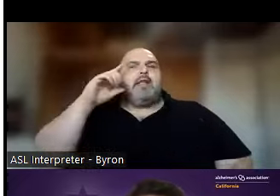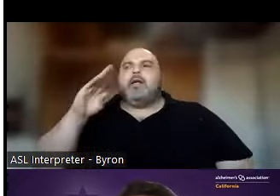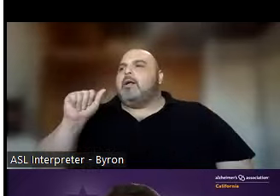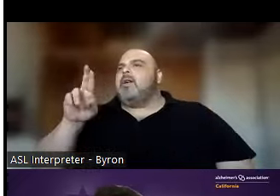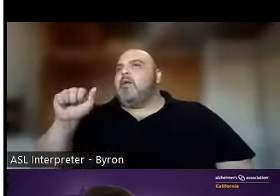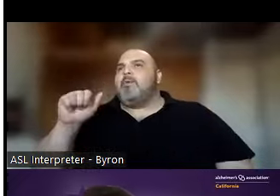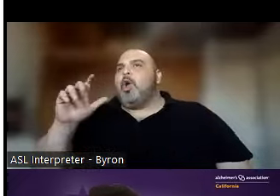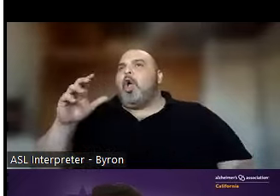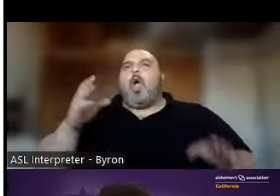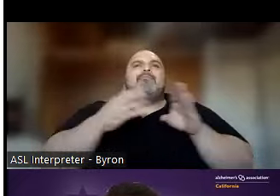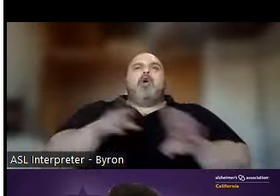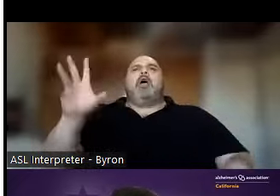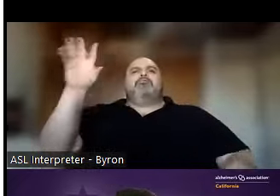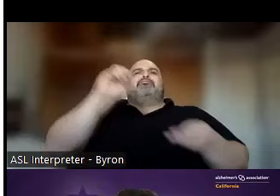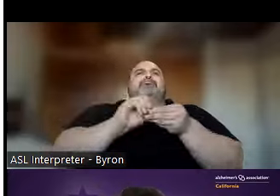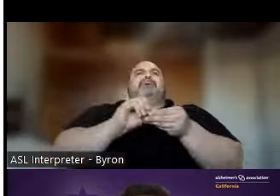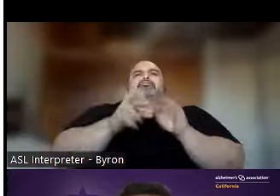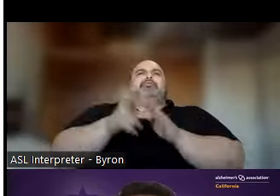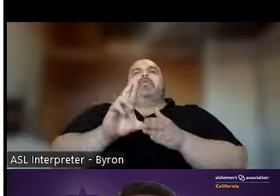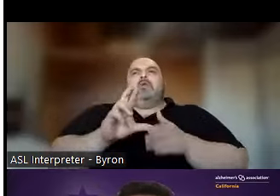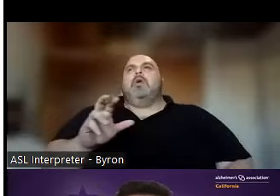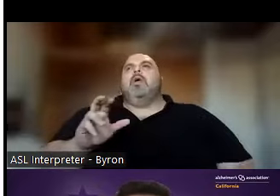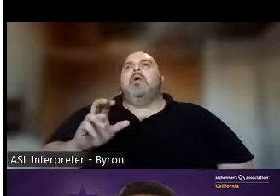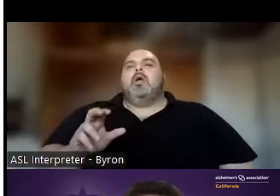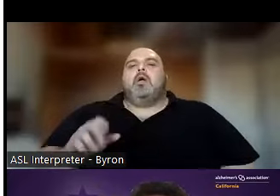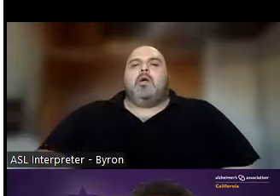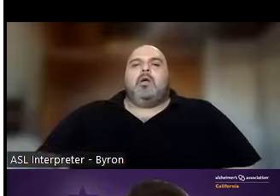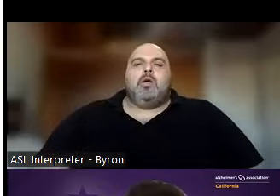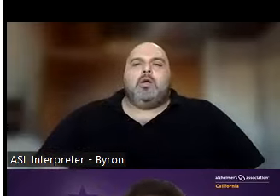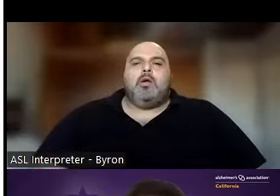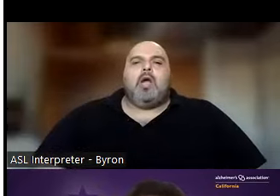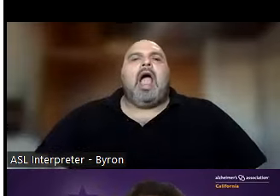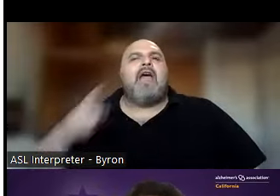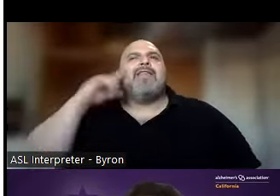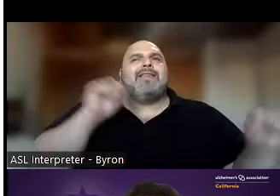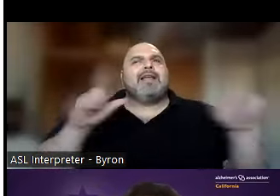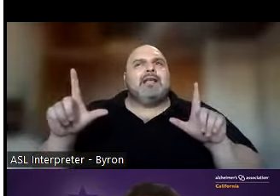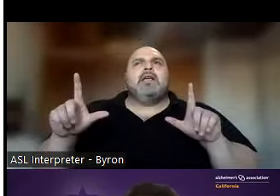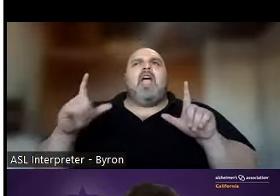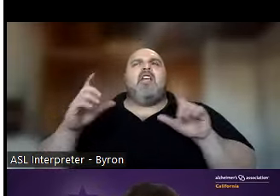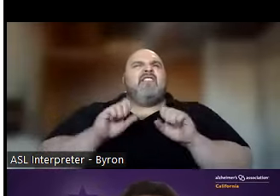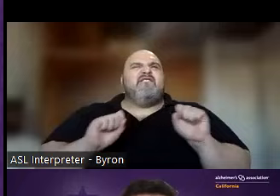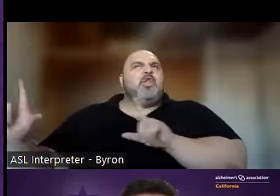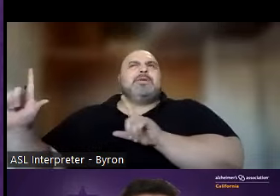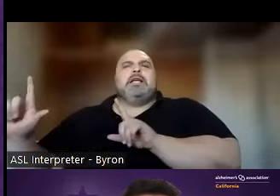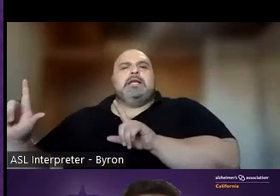broader overview of what we're seeing in the legislature. Can you advance to the next slide and maybe even the following slide?